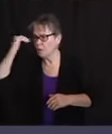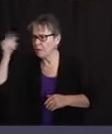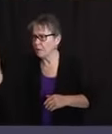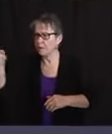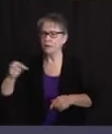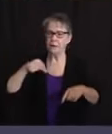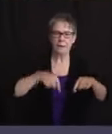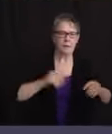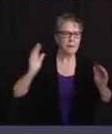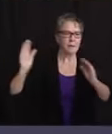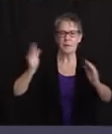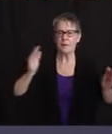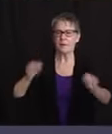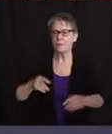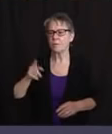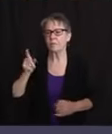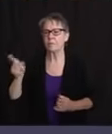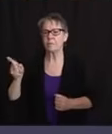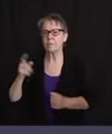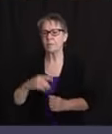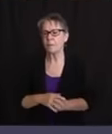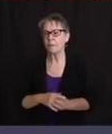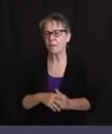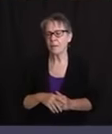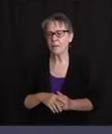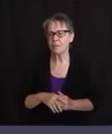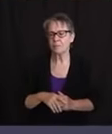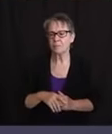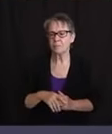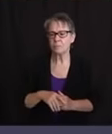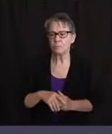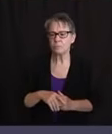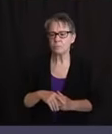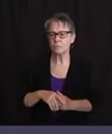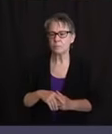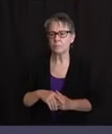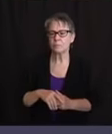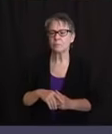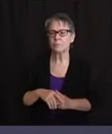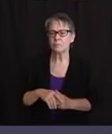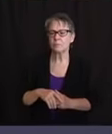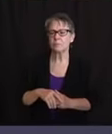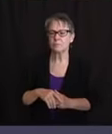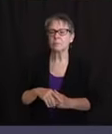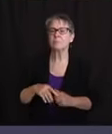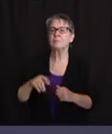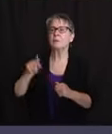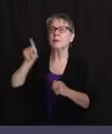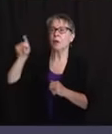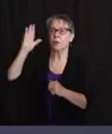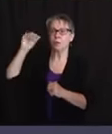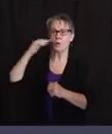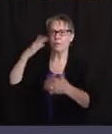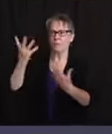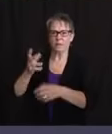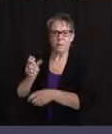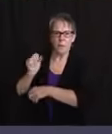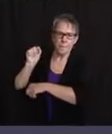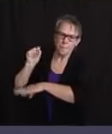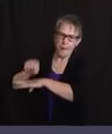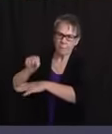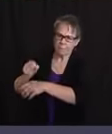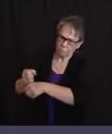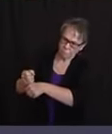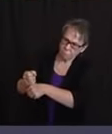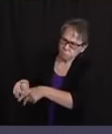why has Hong Kong had the result in COVID-19 that's so dramatically different than in America, in